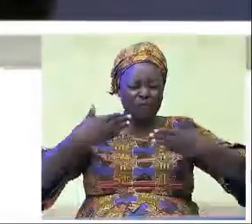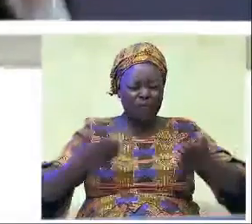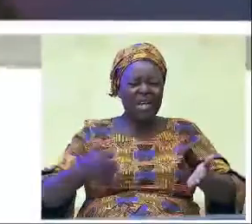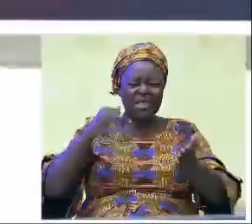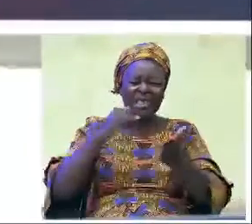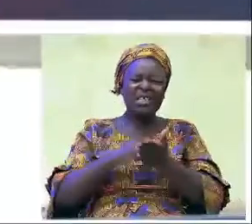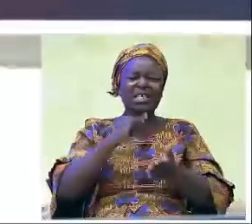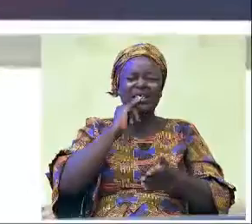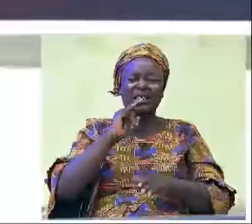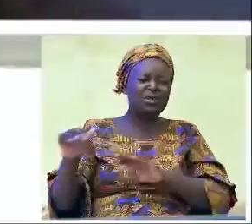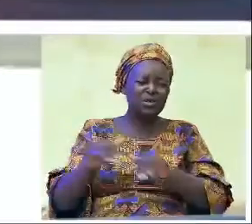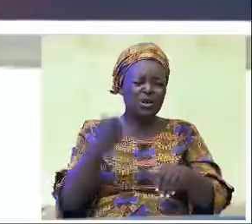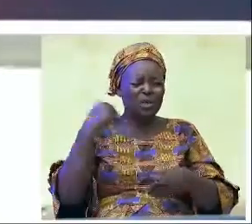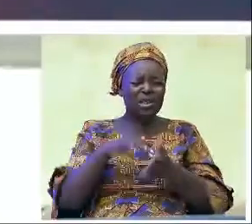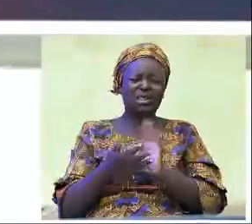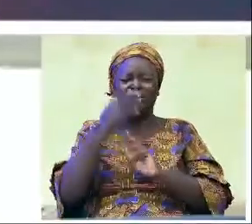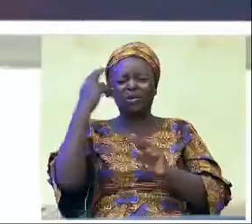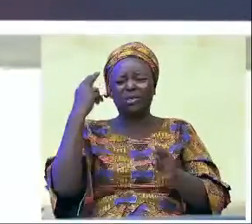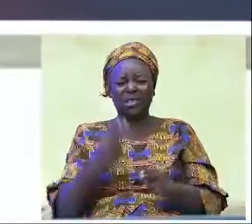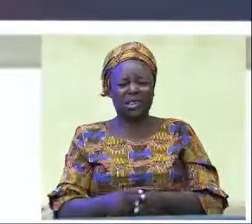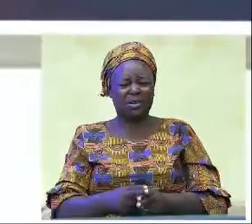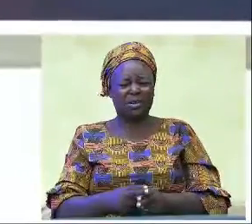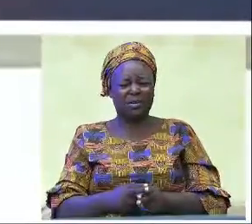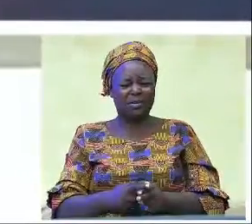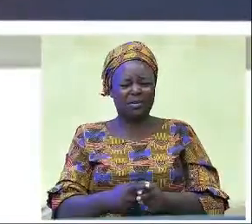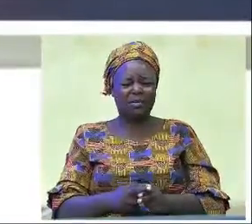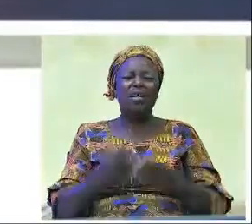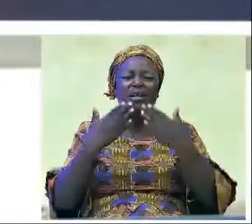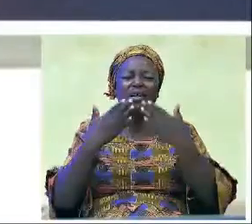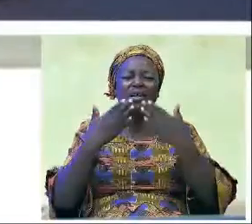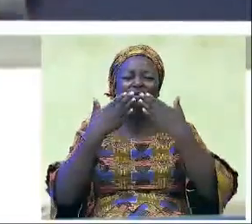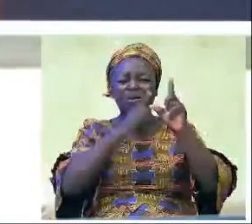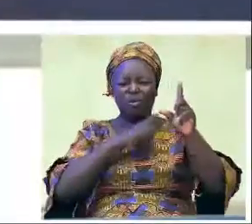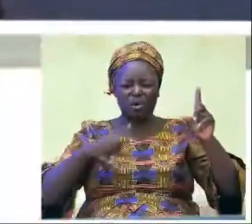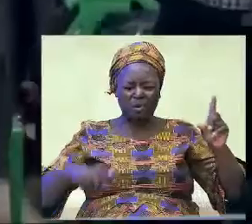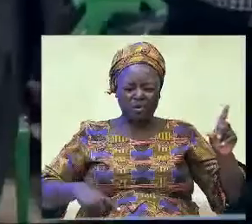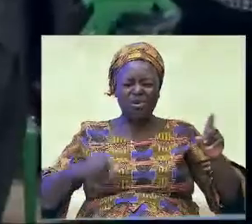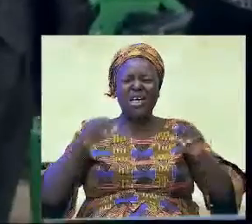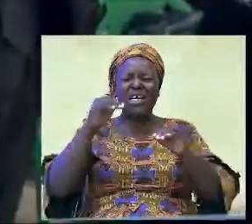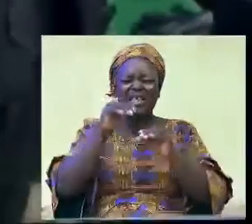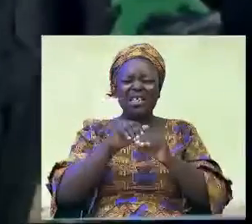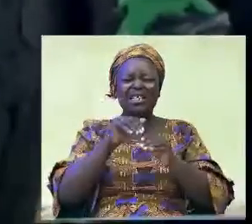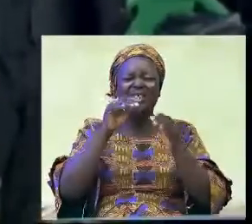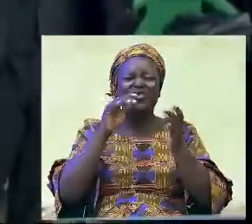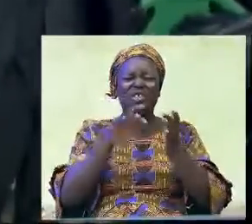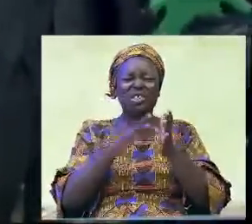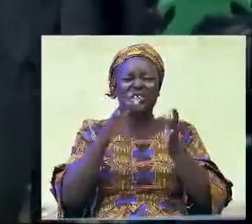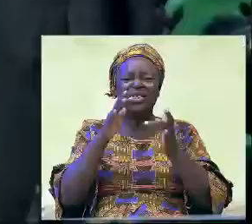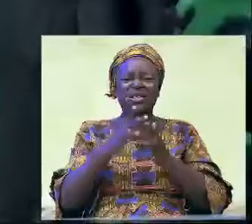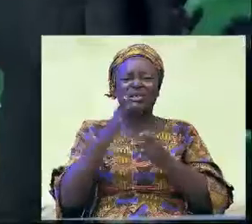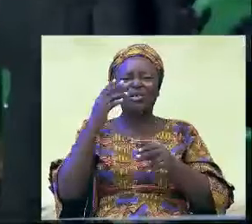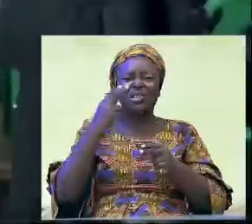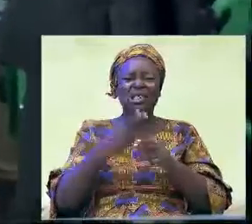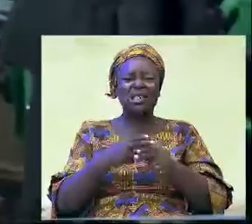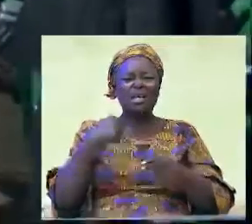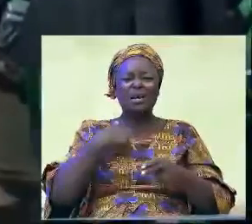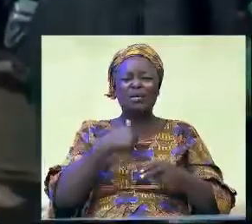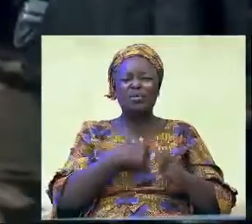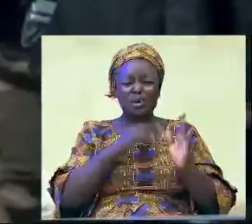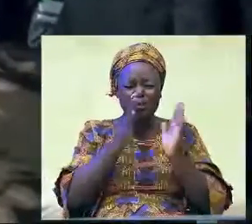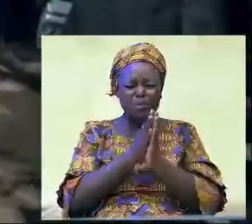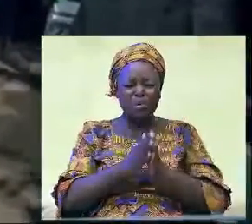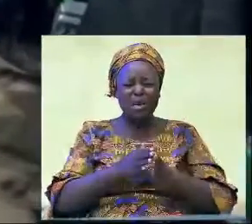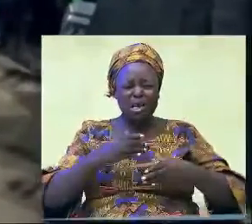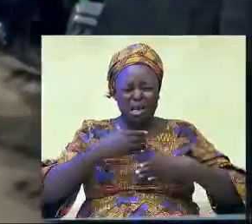is done. We confess it is done. Thank you, Lord.